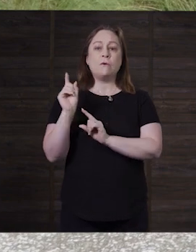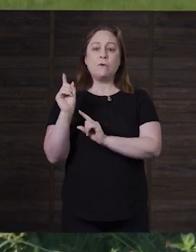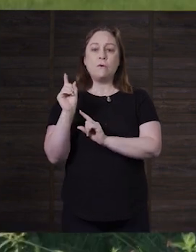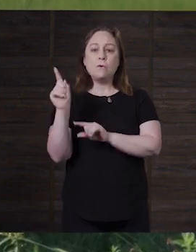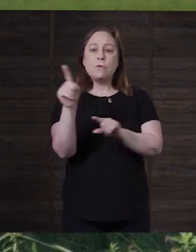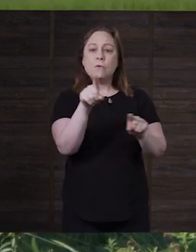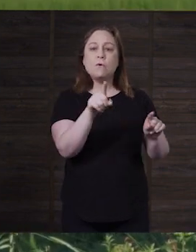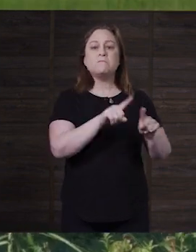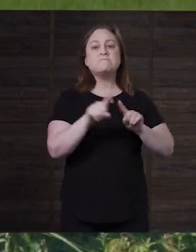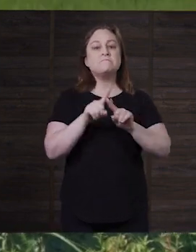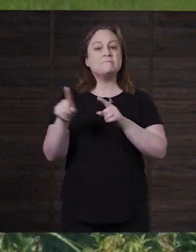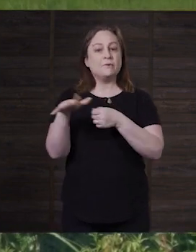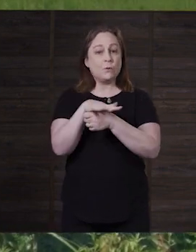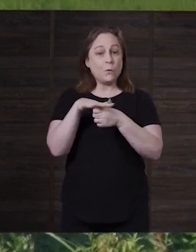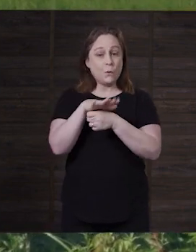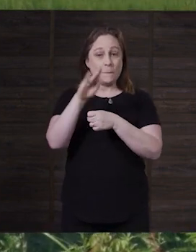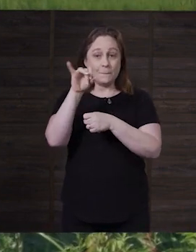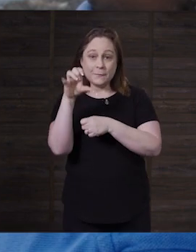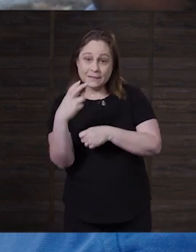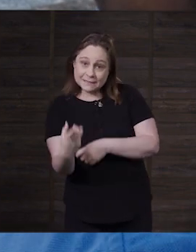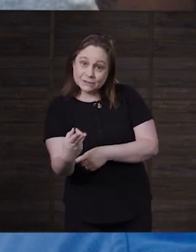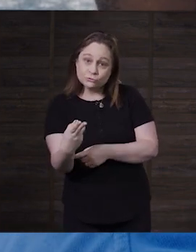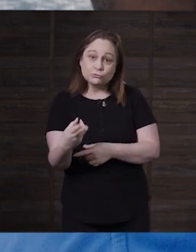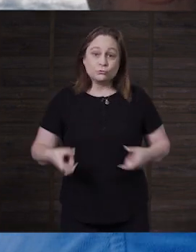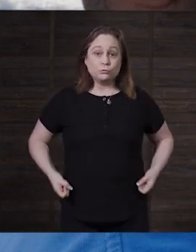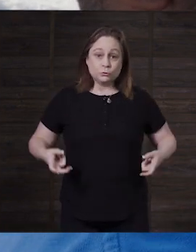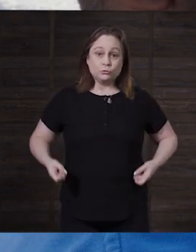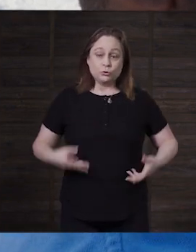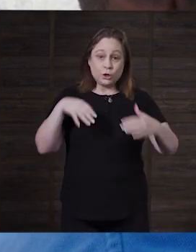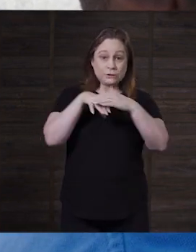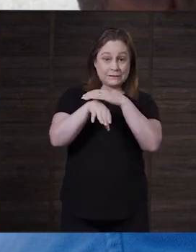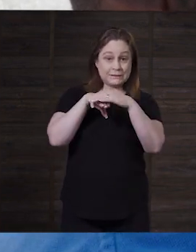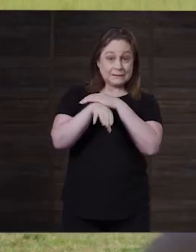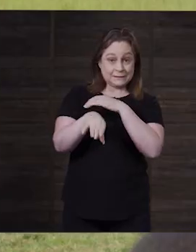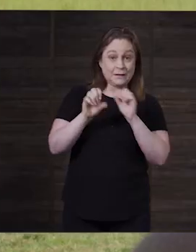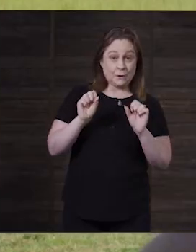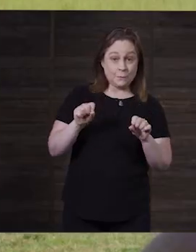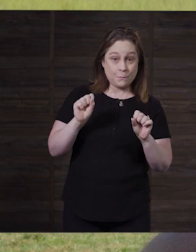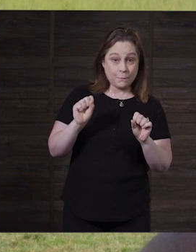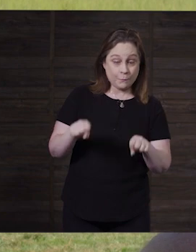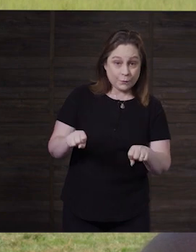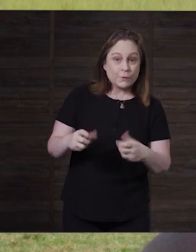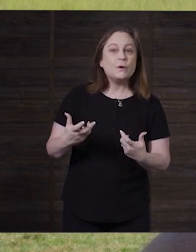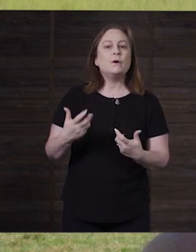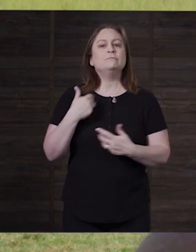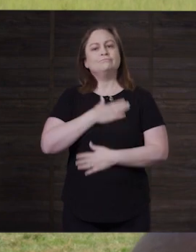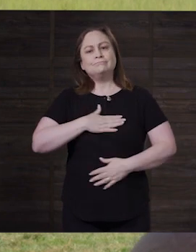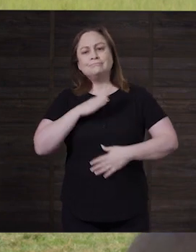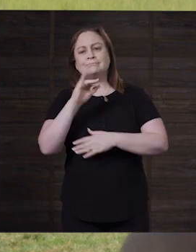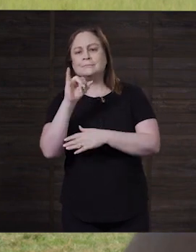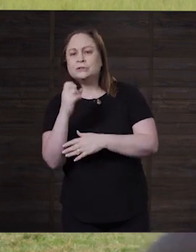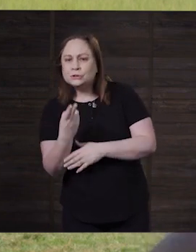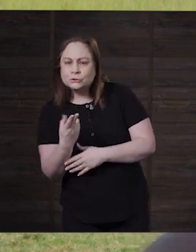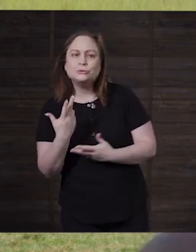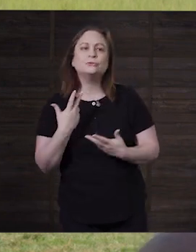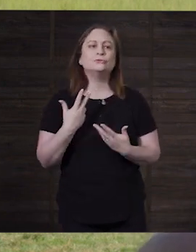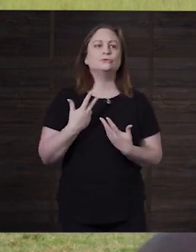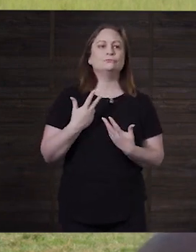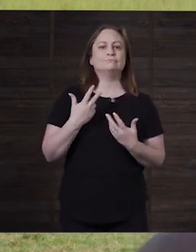some of the local beaches that are wheelchair accessible, just to be on the beach and